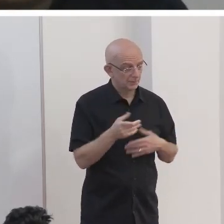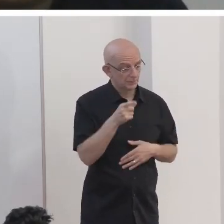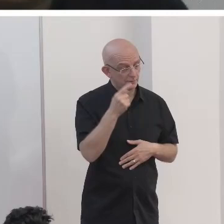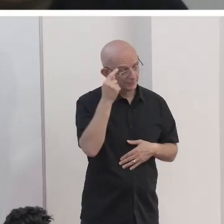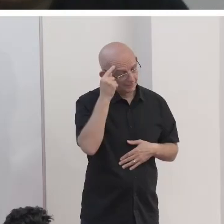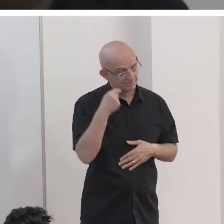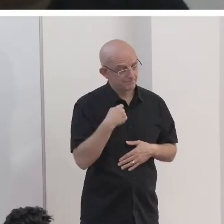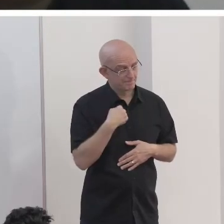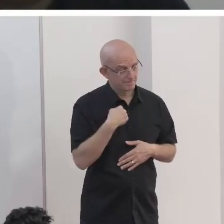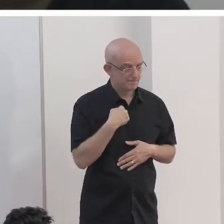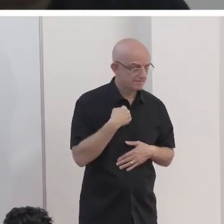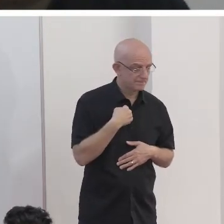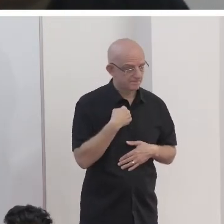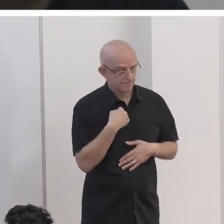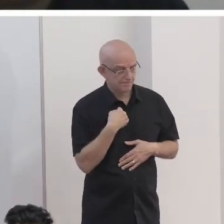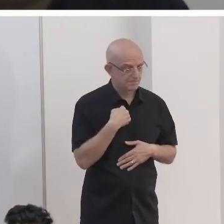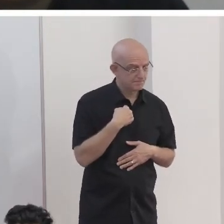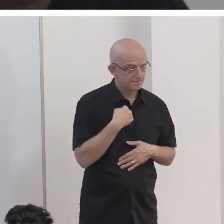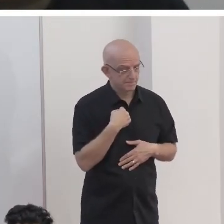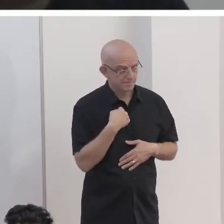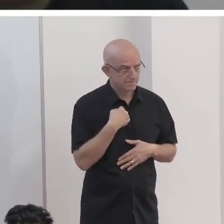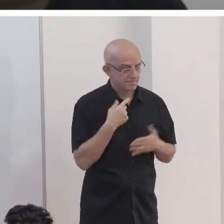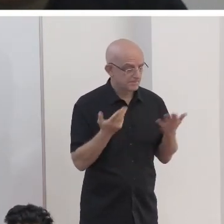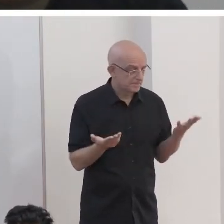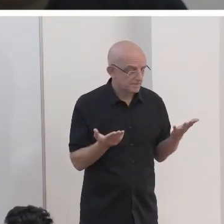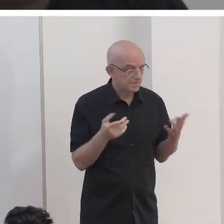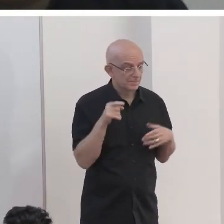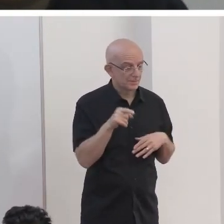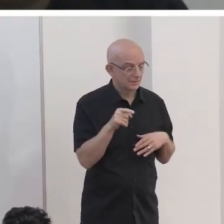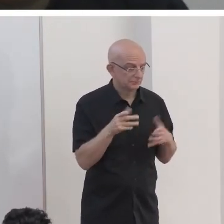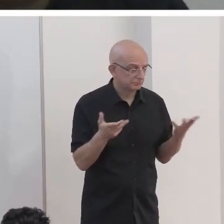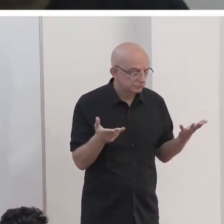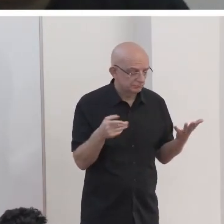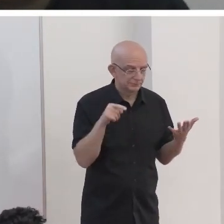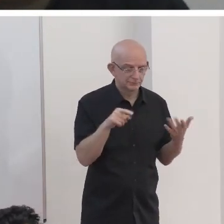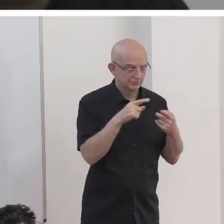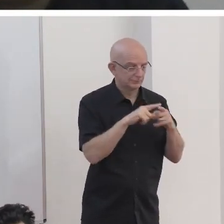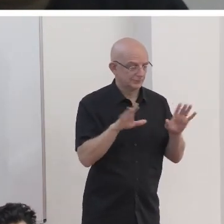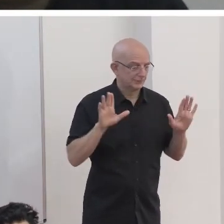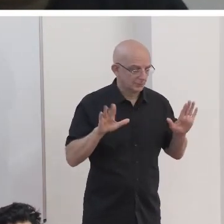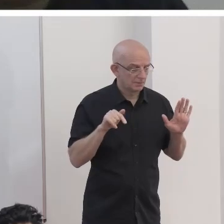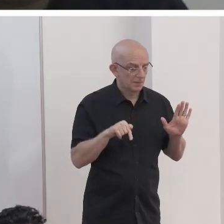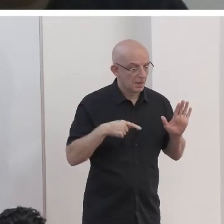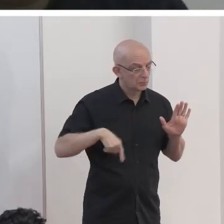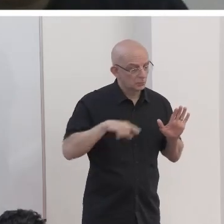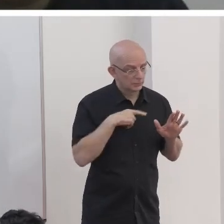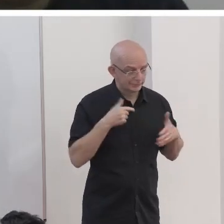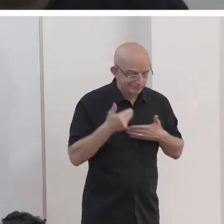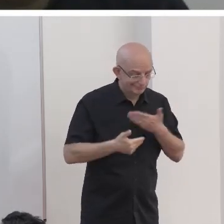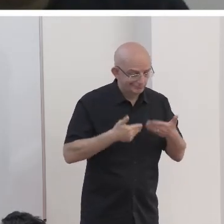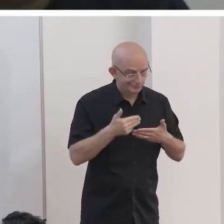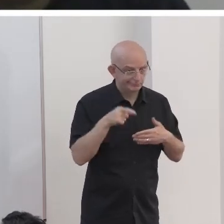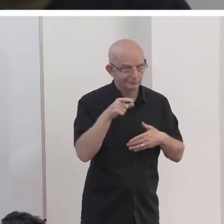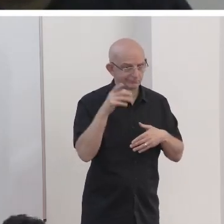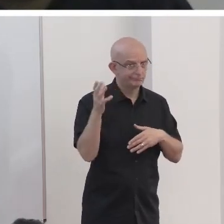right? Yes. Yes. We are unable to justice that. We are unable to note that, right? But it is happening everywhere.